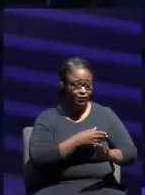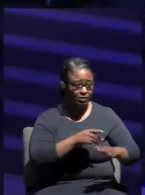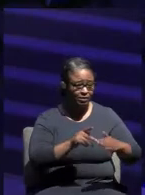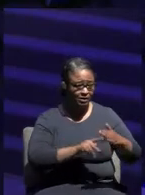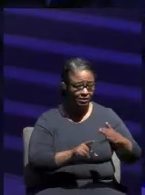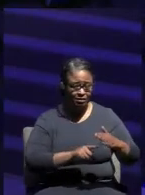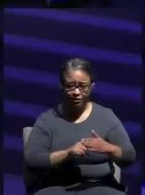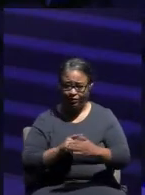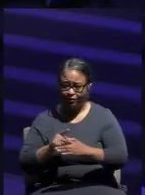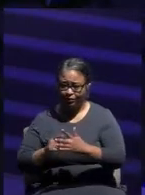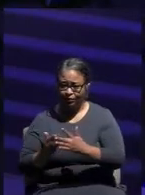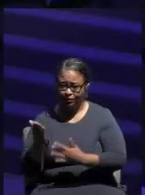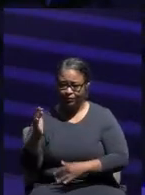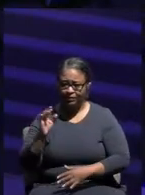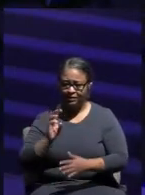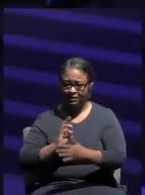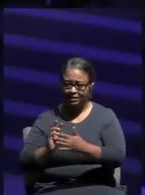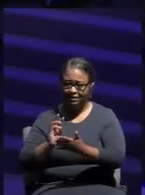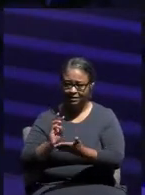amen. Amen.